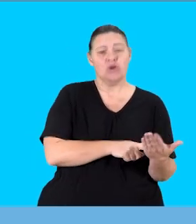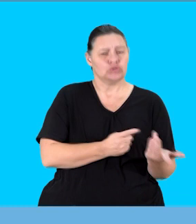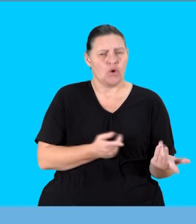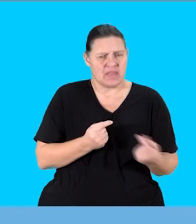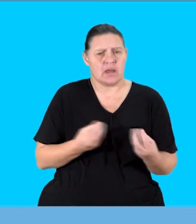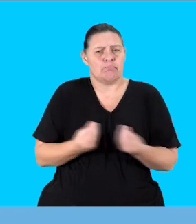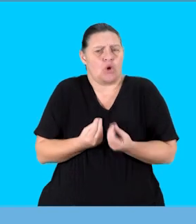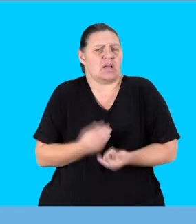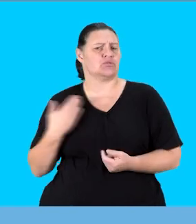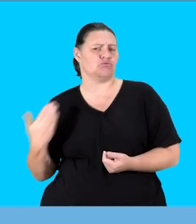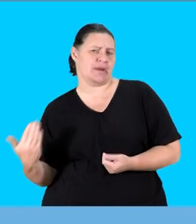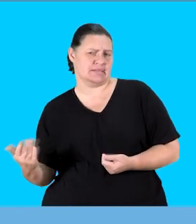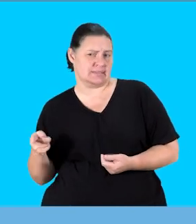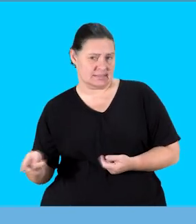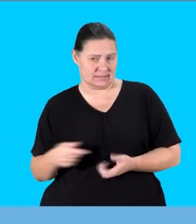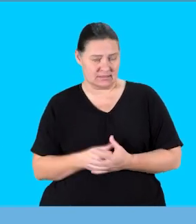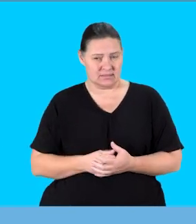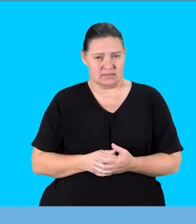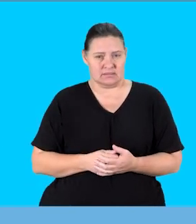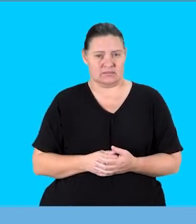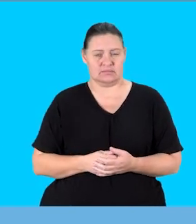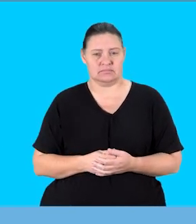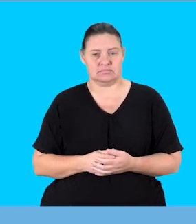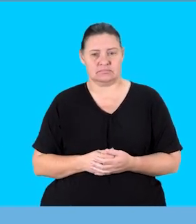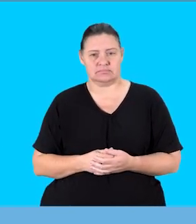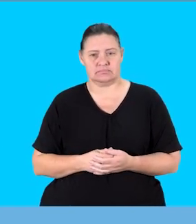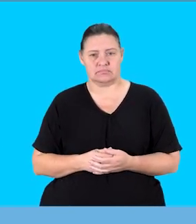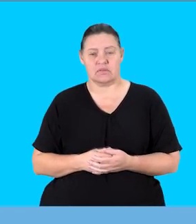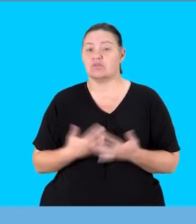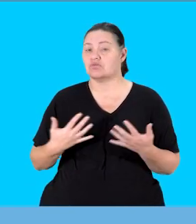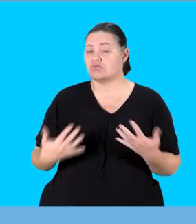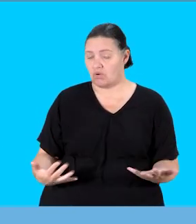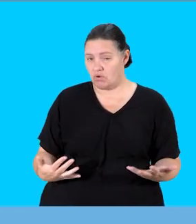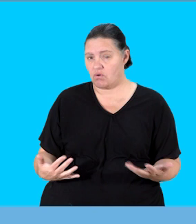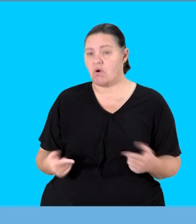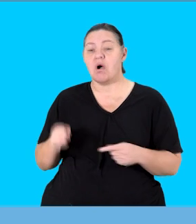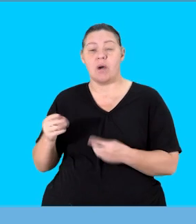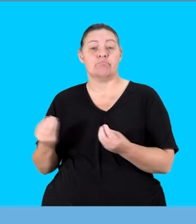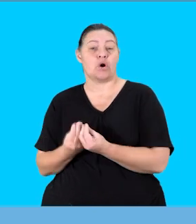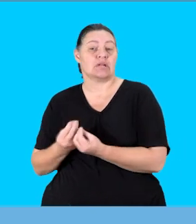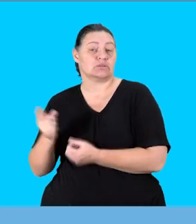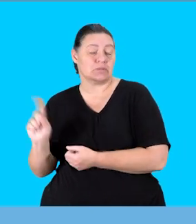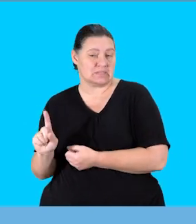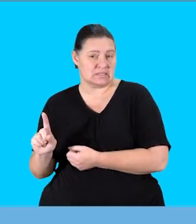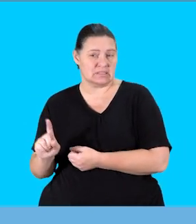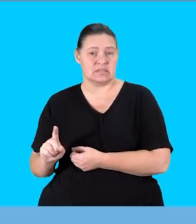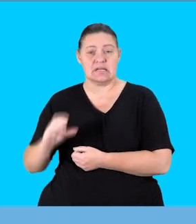side, then obviously the products must be written on the right-hand side of our react to form sign. So the products